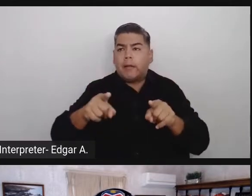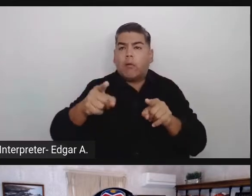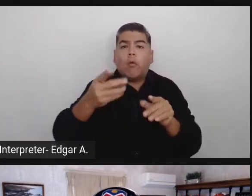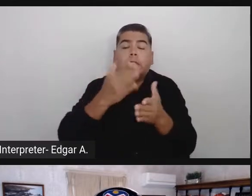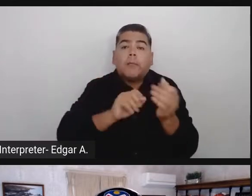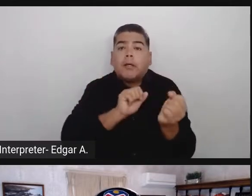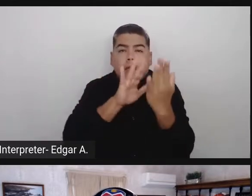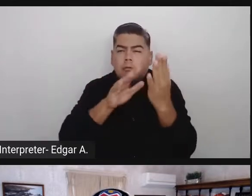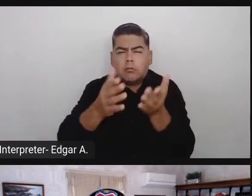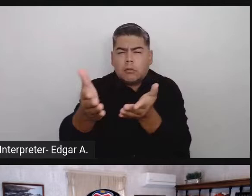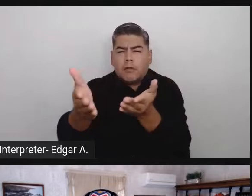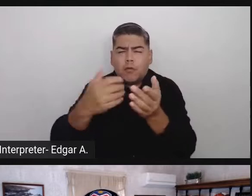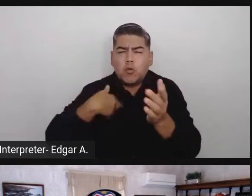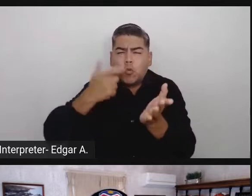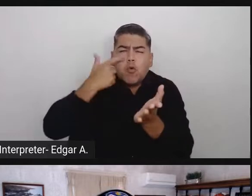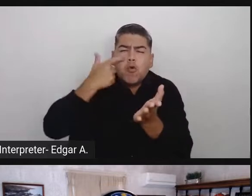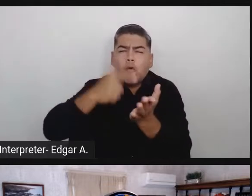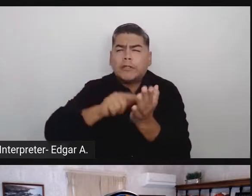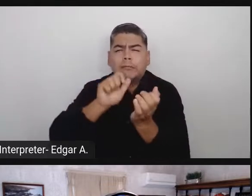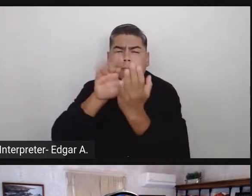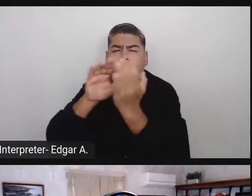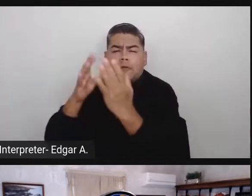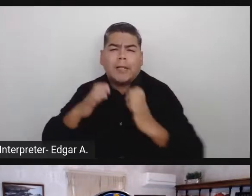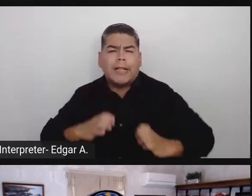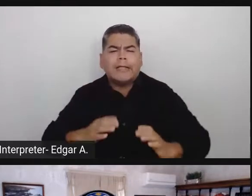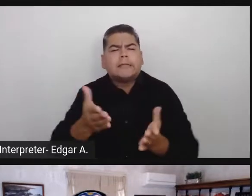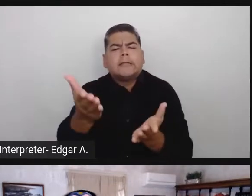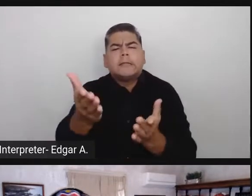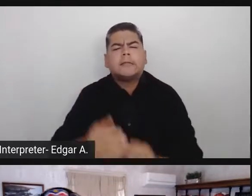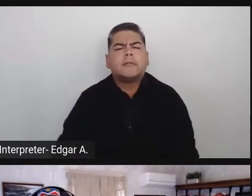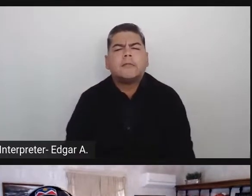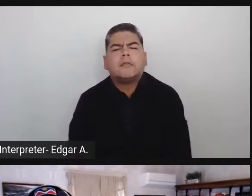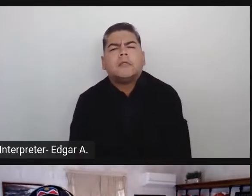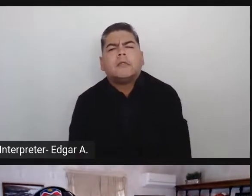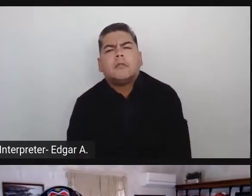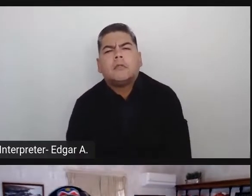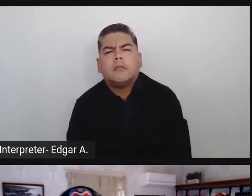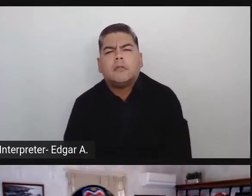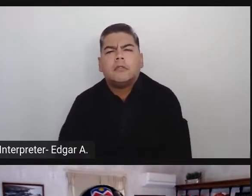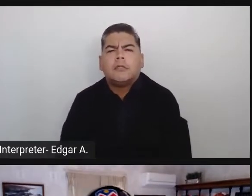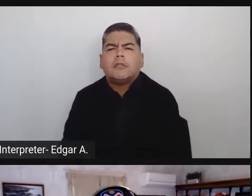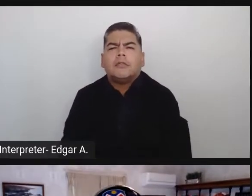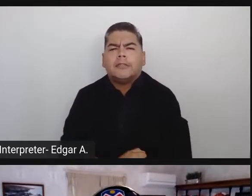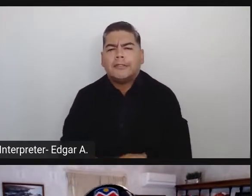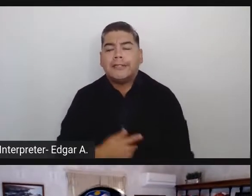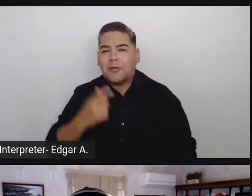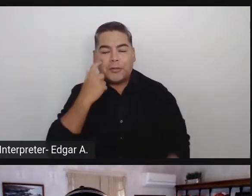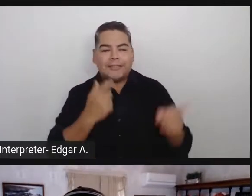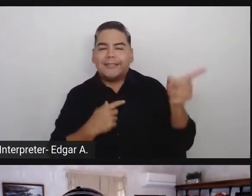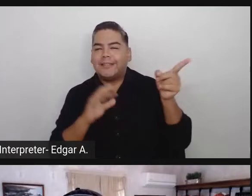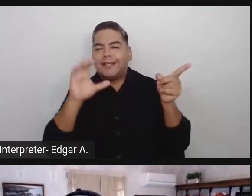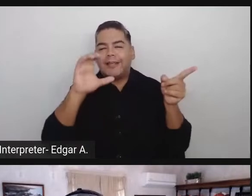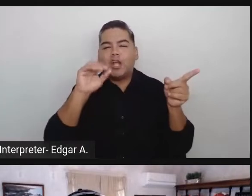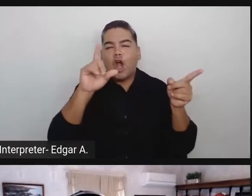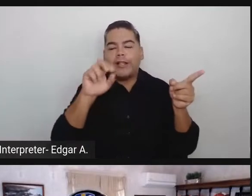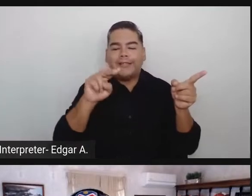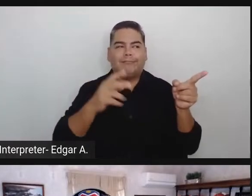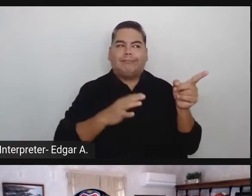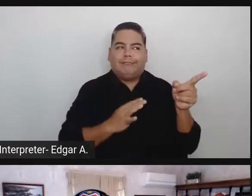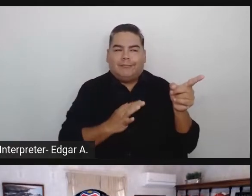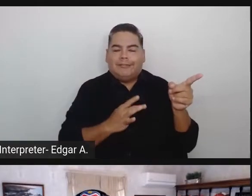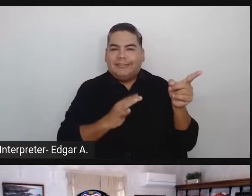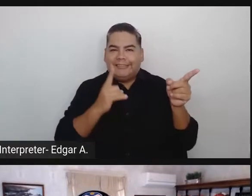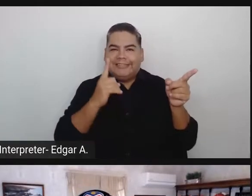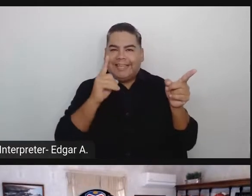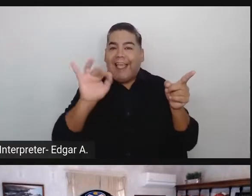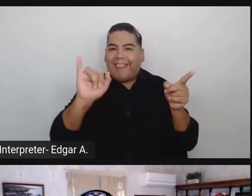to wiggle out of it do you hear from potential clients? Yeah, Colleen, you covered some of the major ones as you were talking. I was like checking things